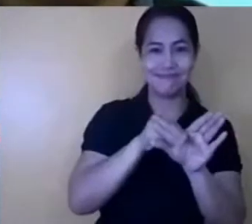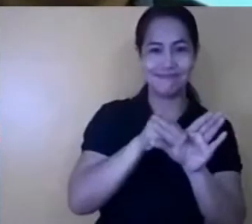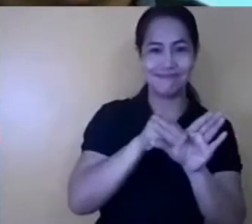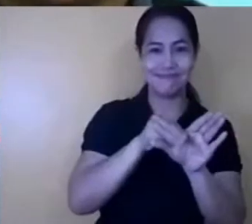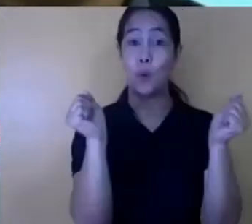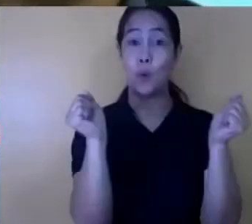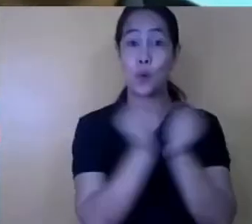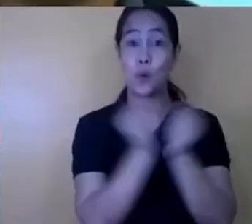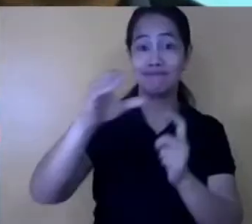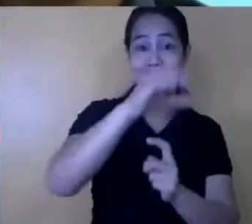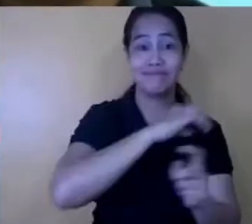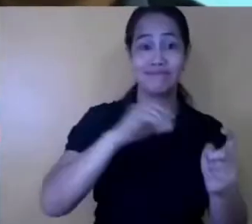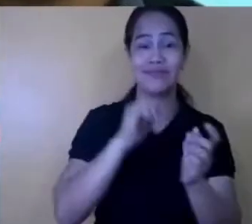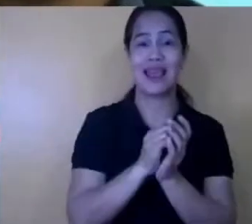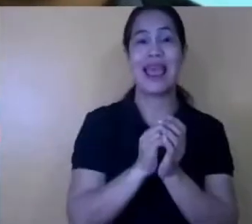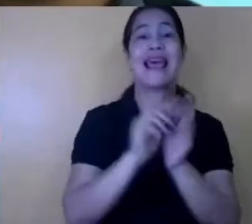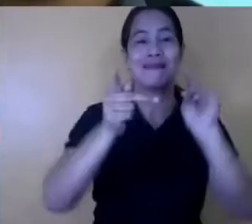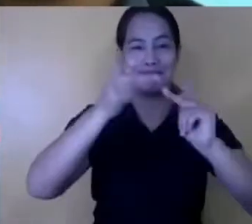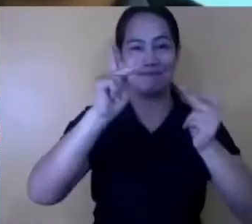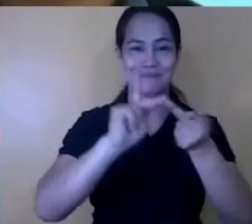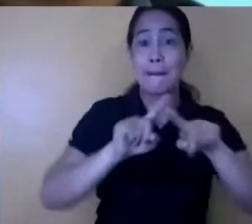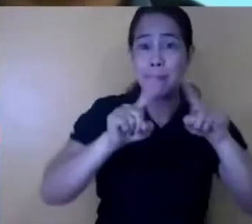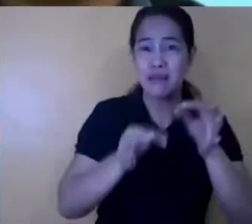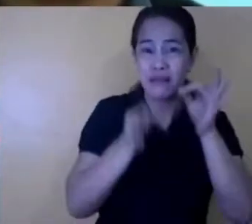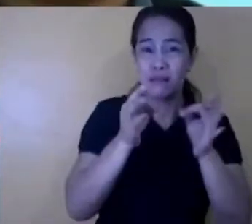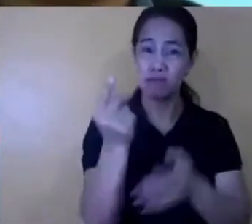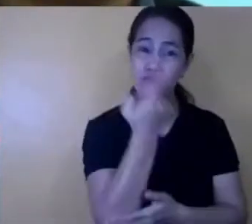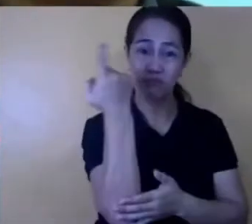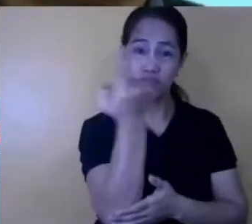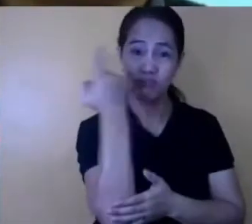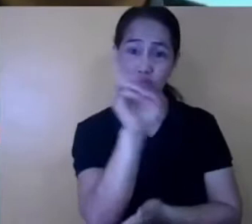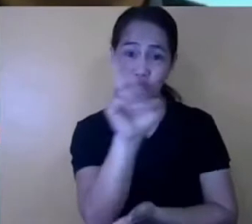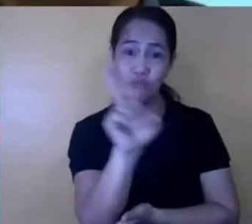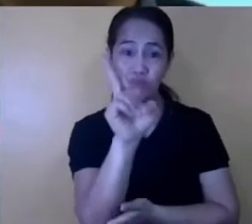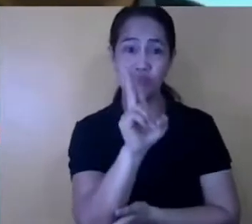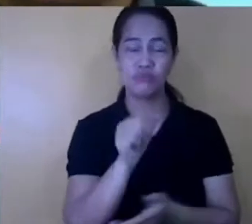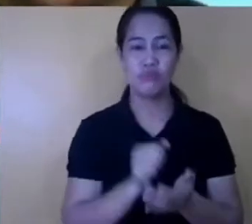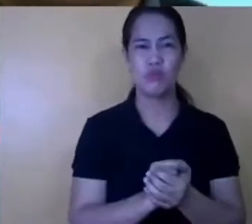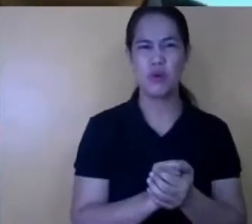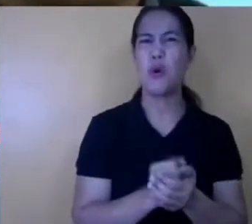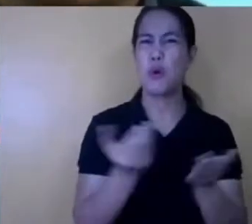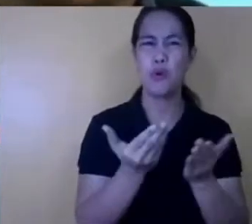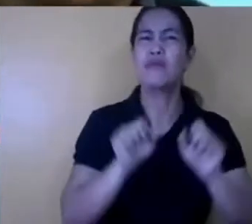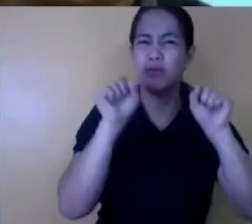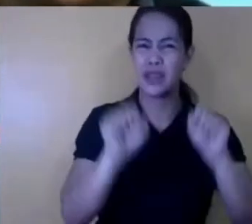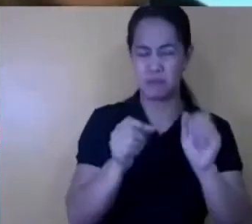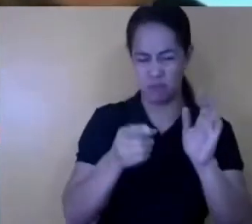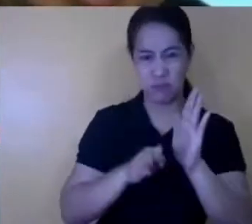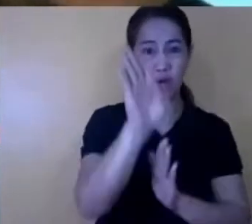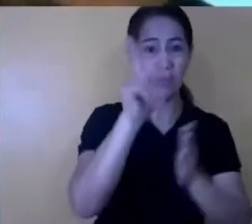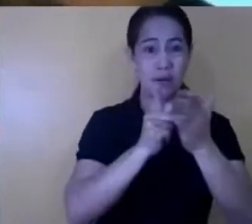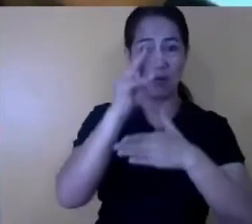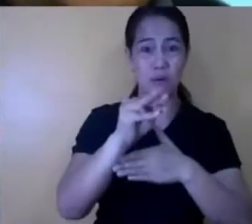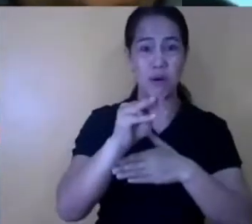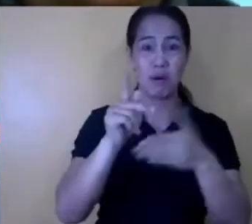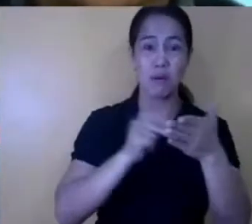community stakeholder. But if you only reached the point where you were able to develop program, project, or activity